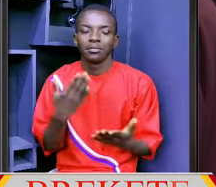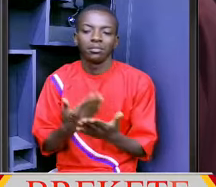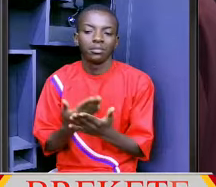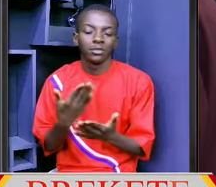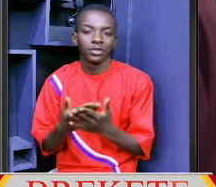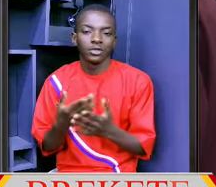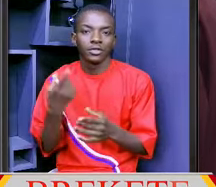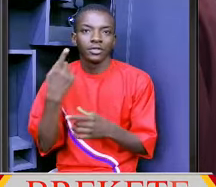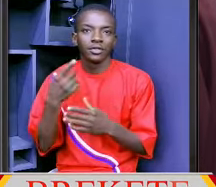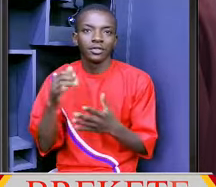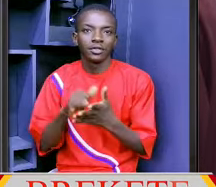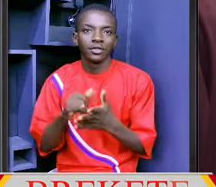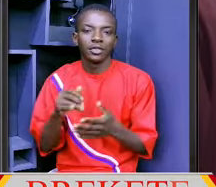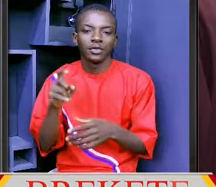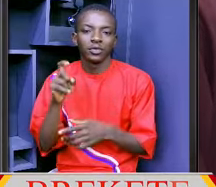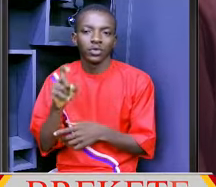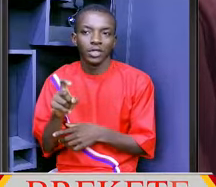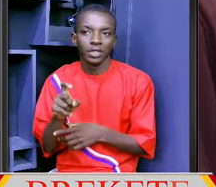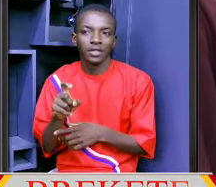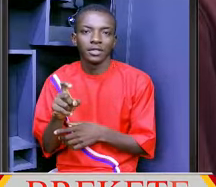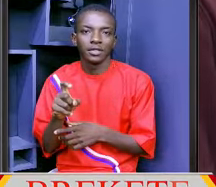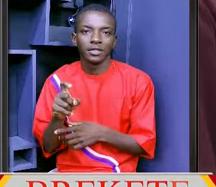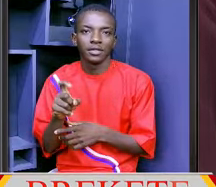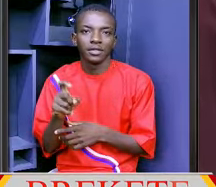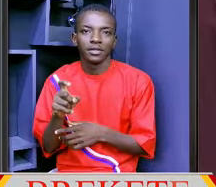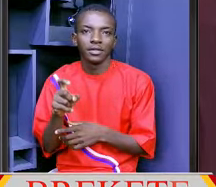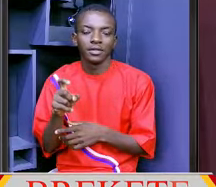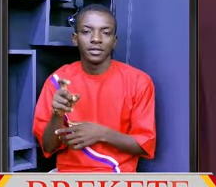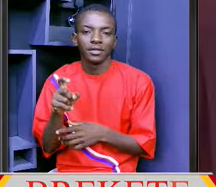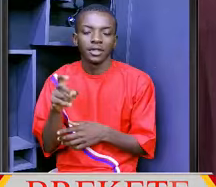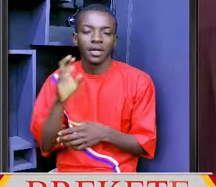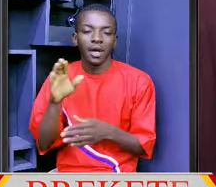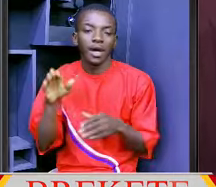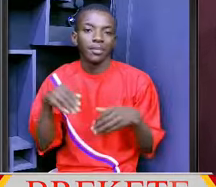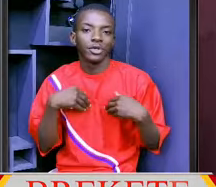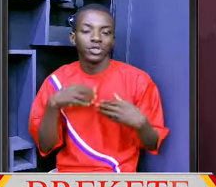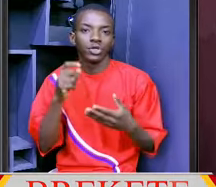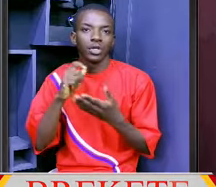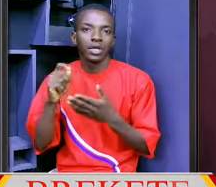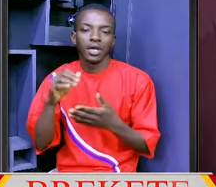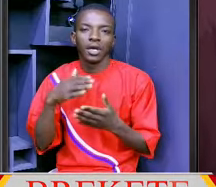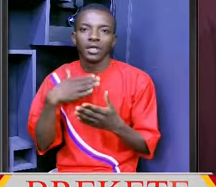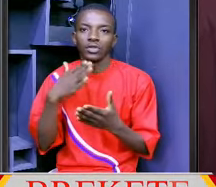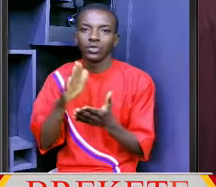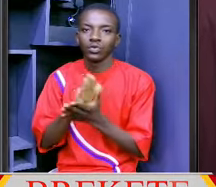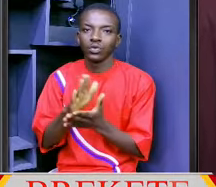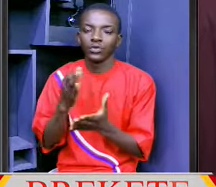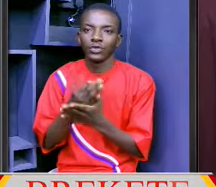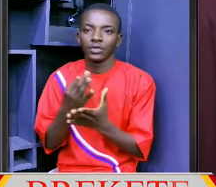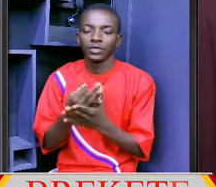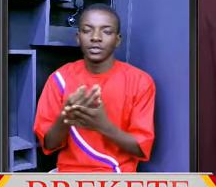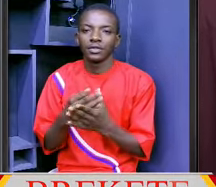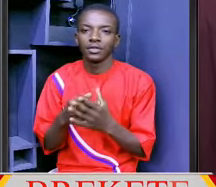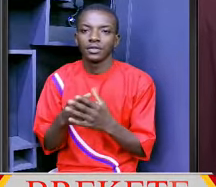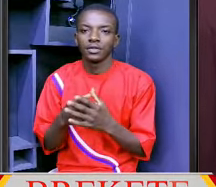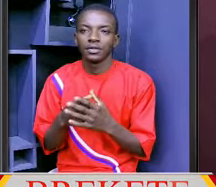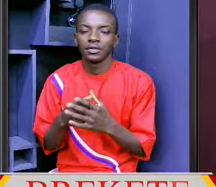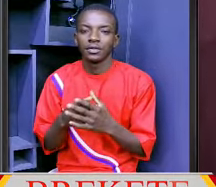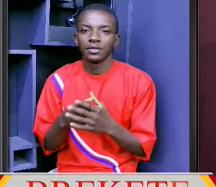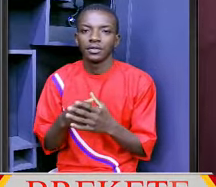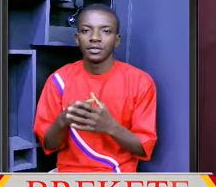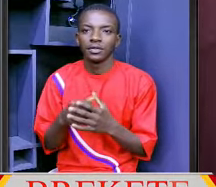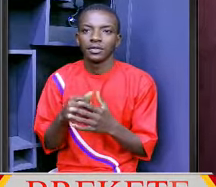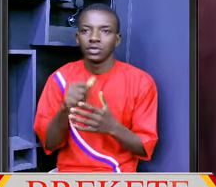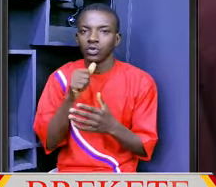money where you will need for her admission and school fees and everything? They could